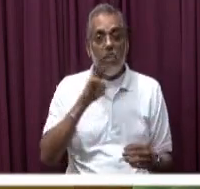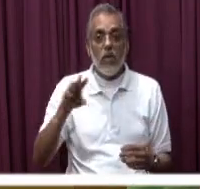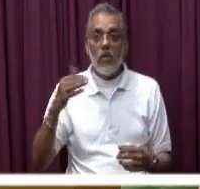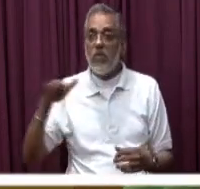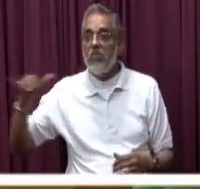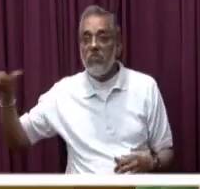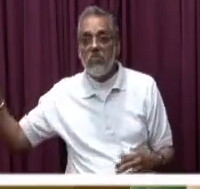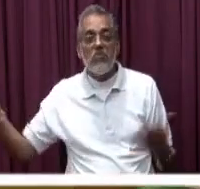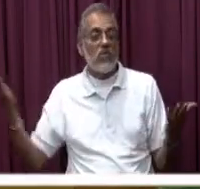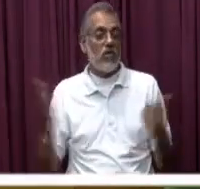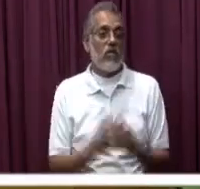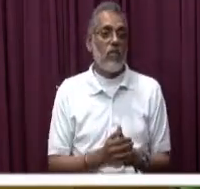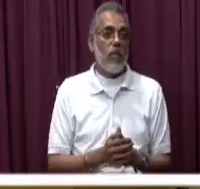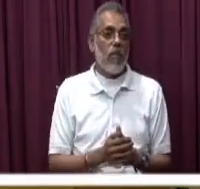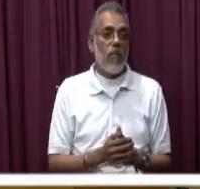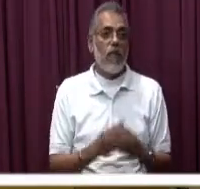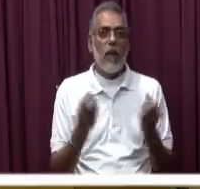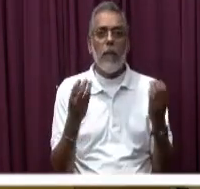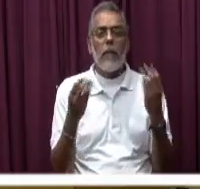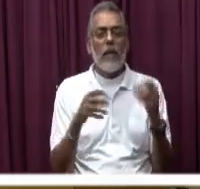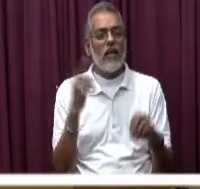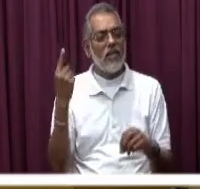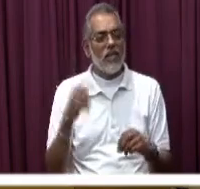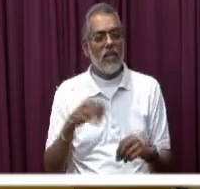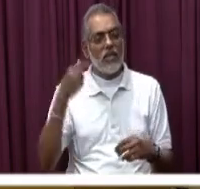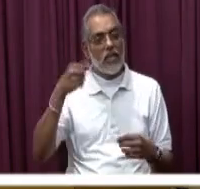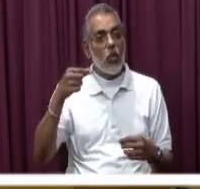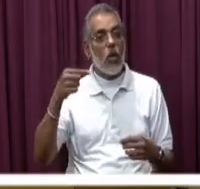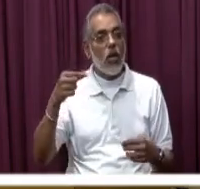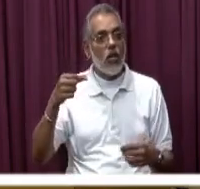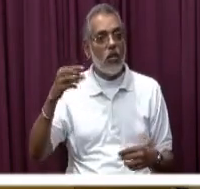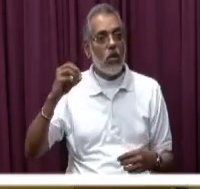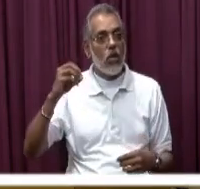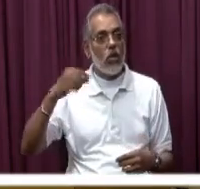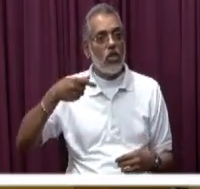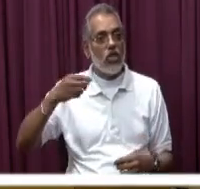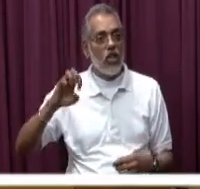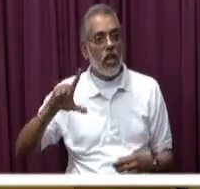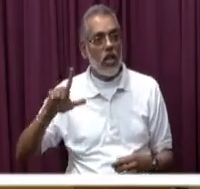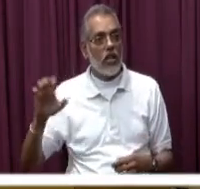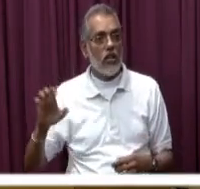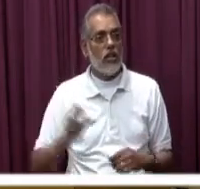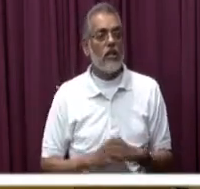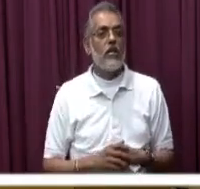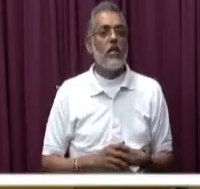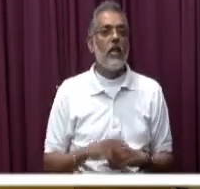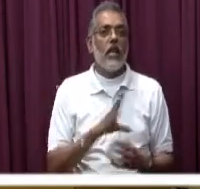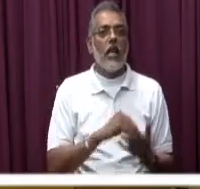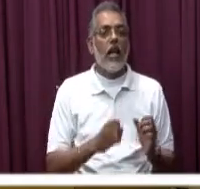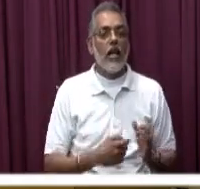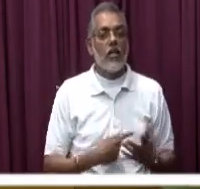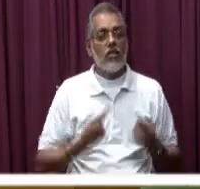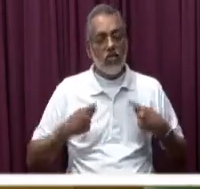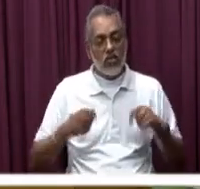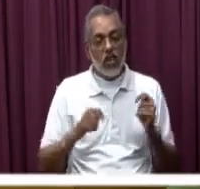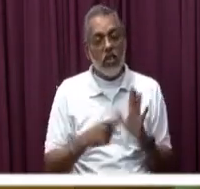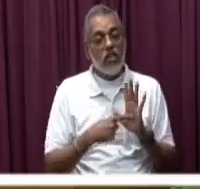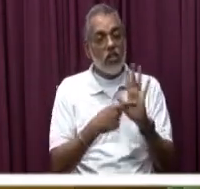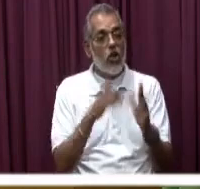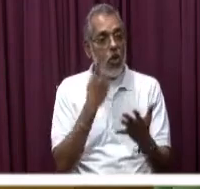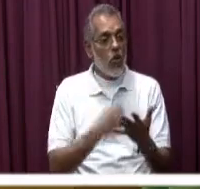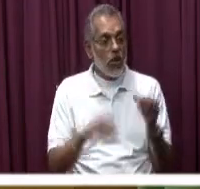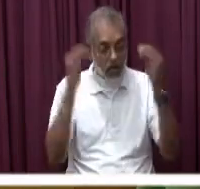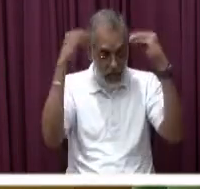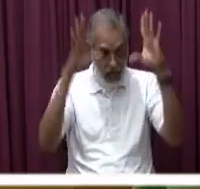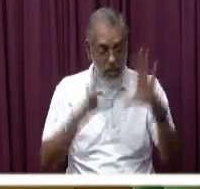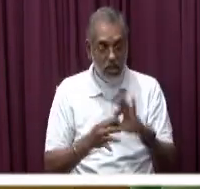or so many places. My article is in the back of the Catholic News every single week. I try to expose what the church is teaching